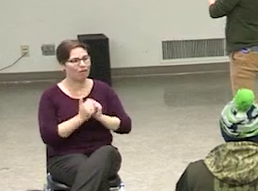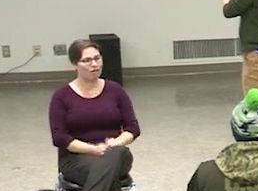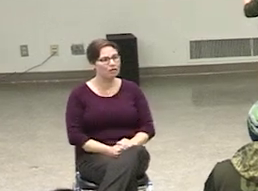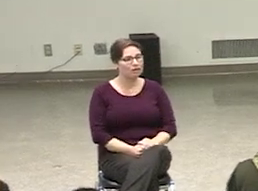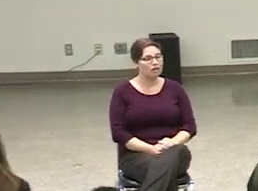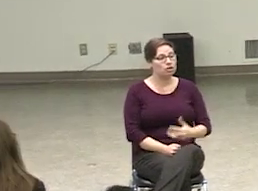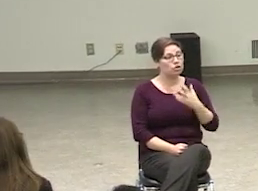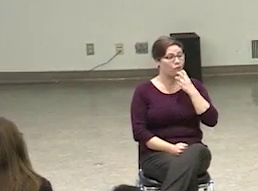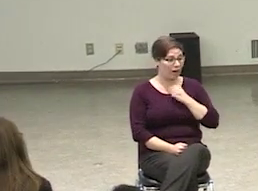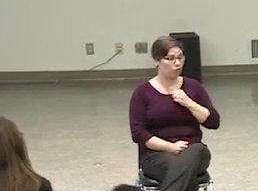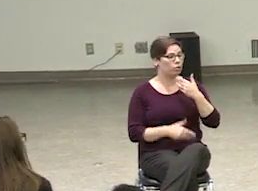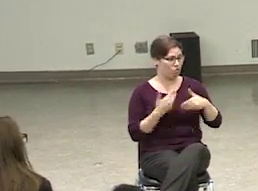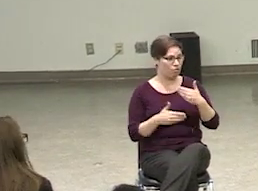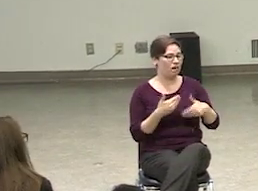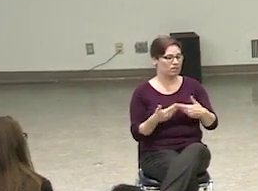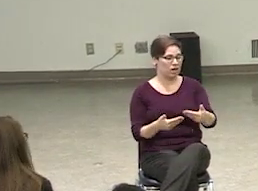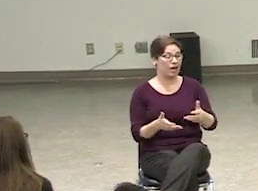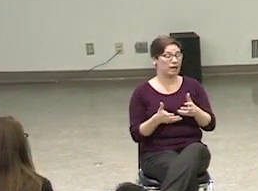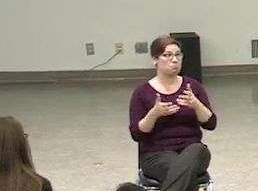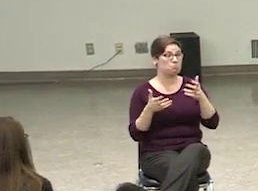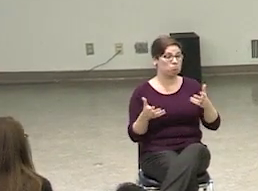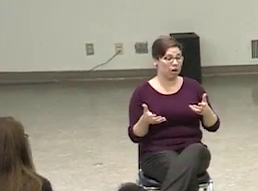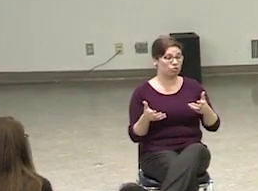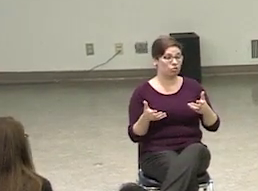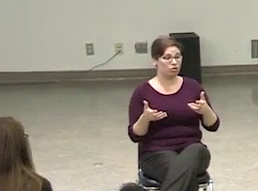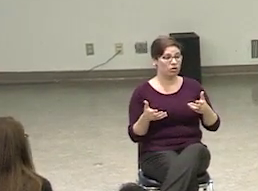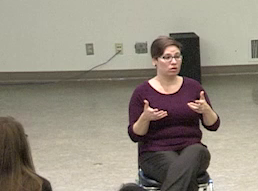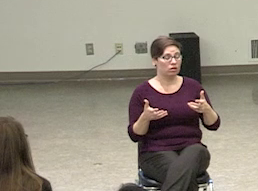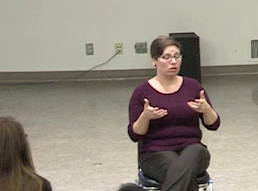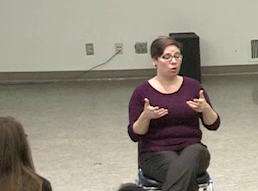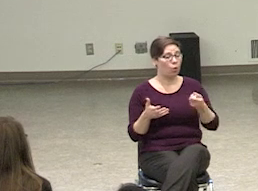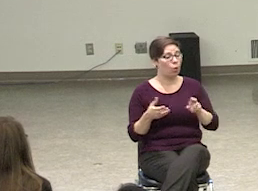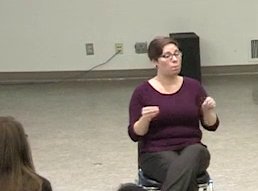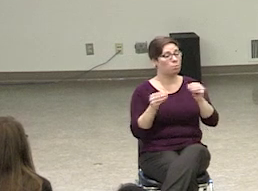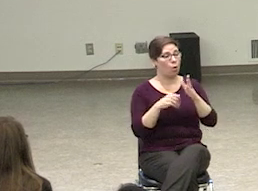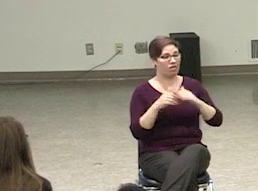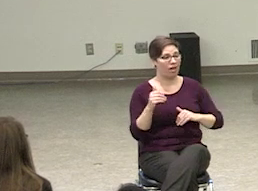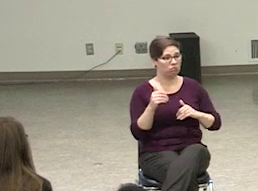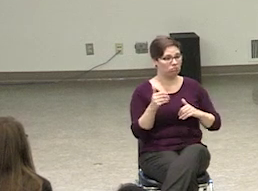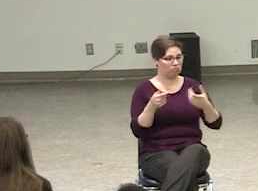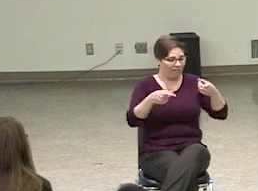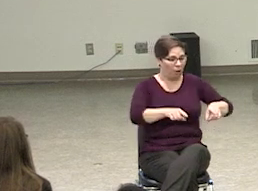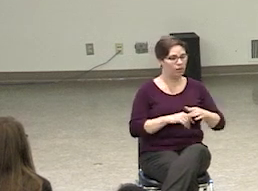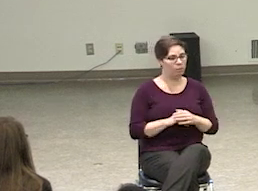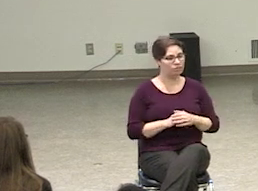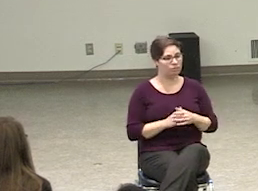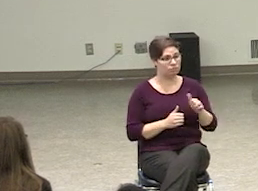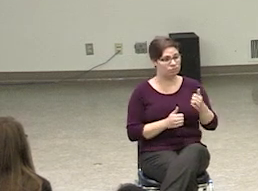So value the process as much, if not more, than you value the outcomes. Anyone want to speak to that one?